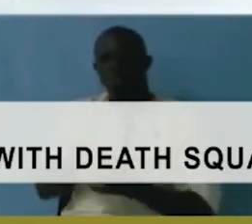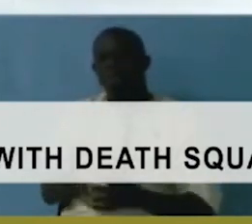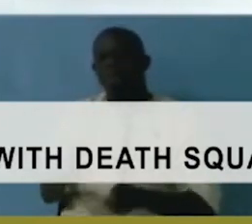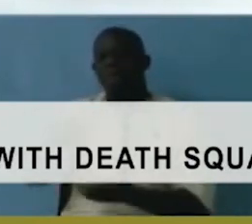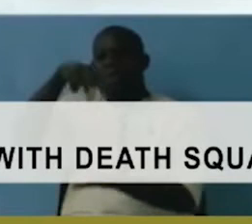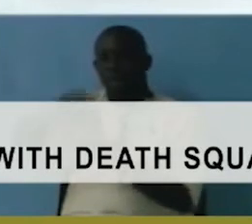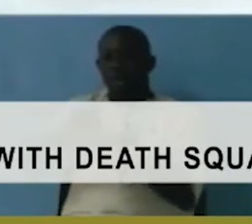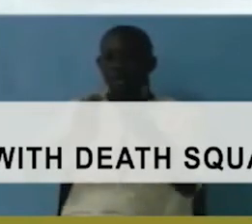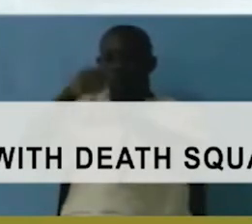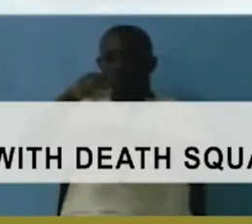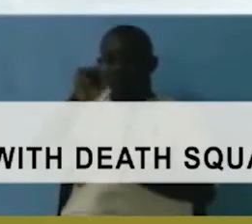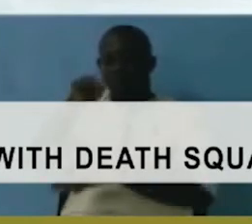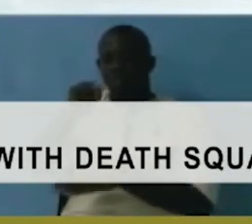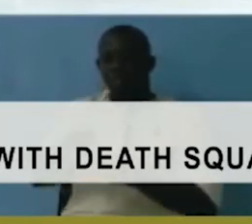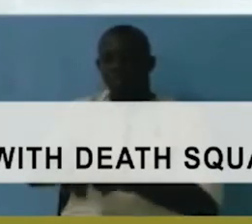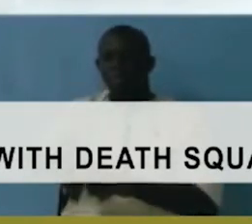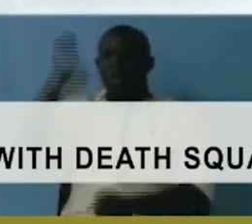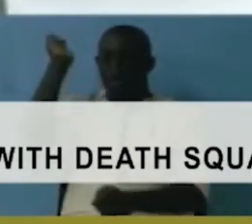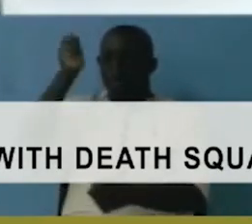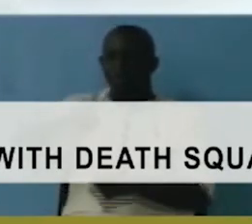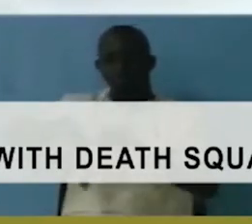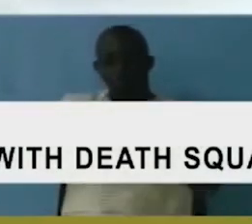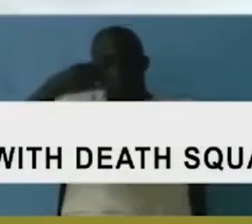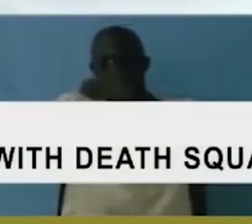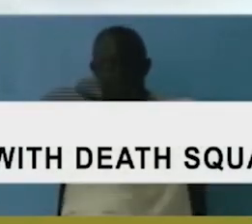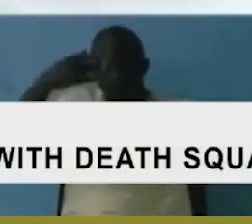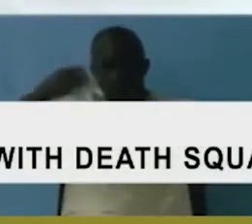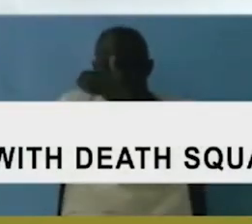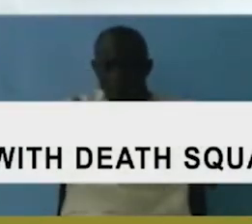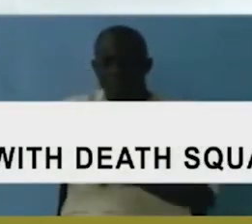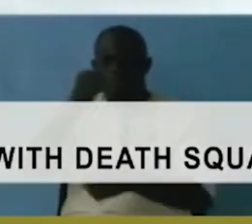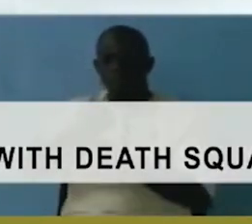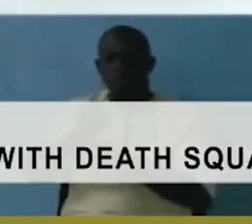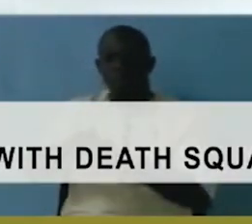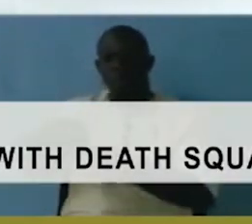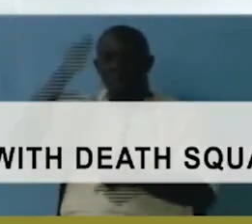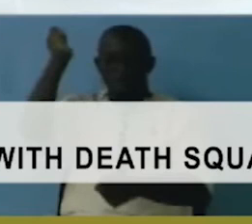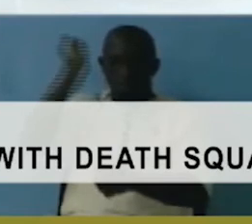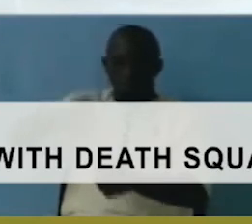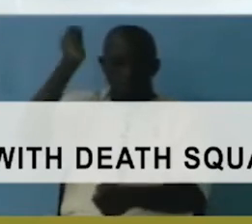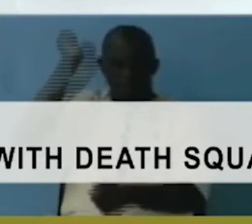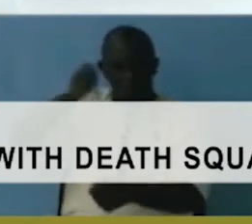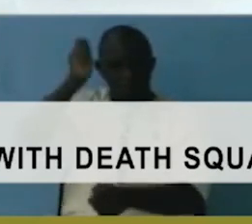stand over you. And beating you as you are rolling till the faster you reach that place.